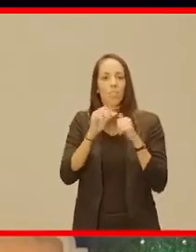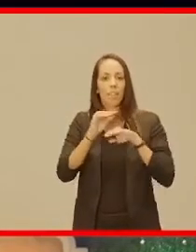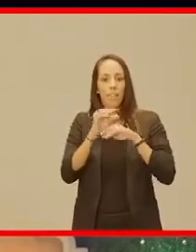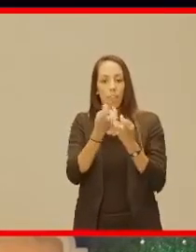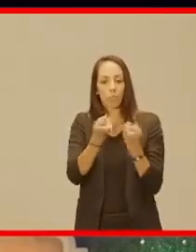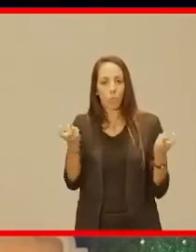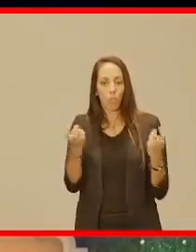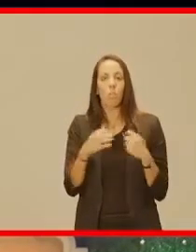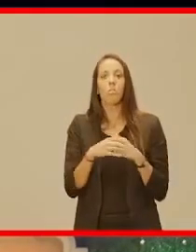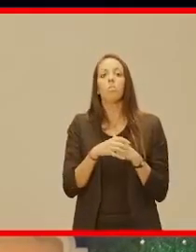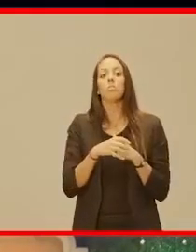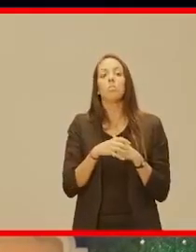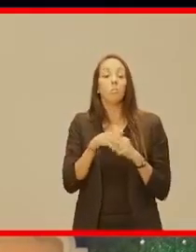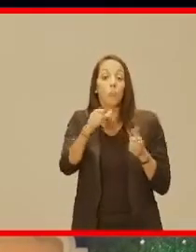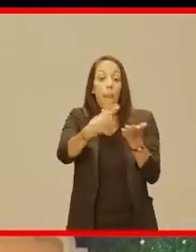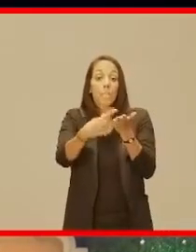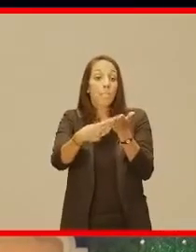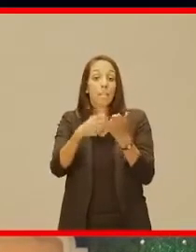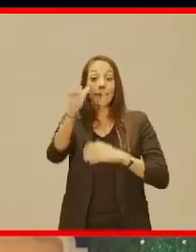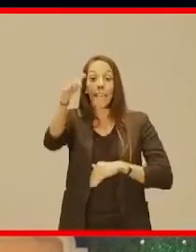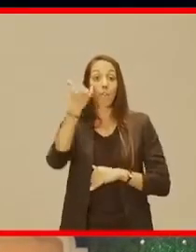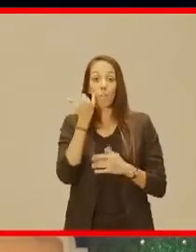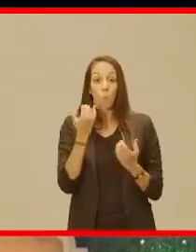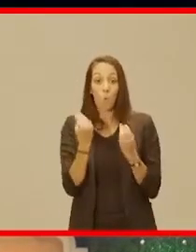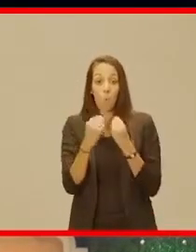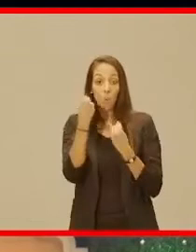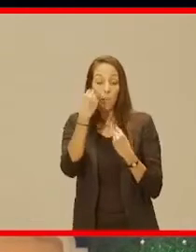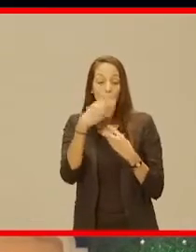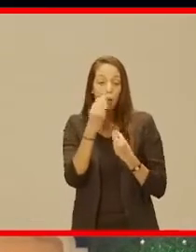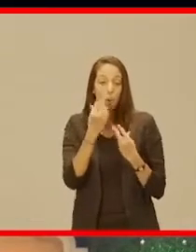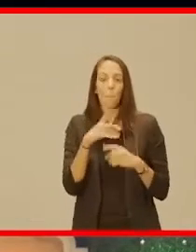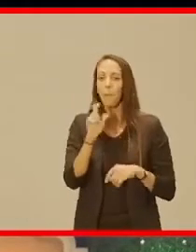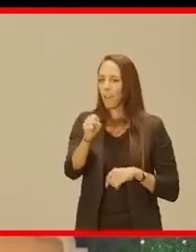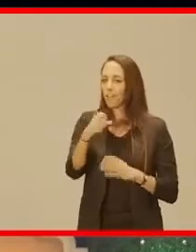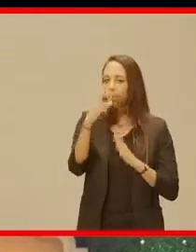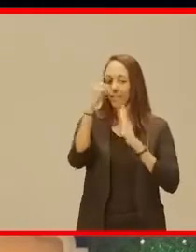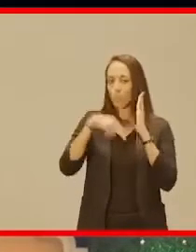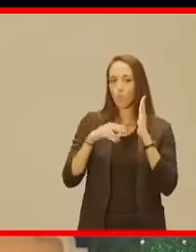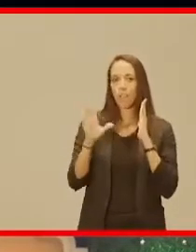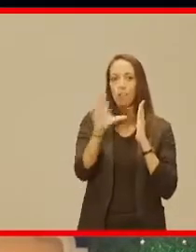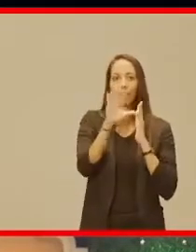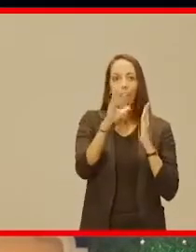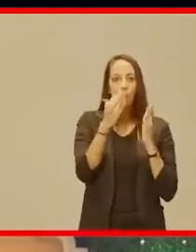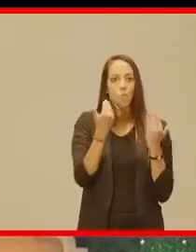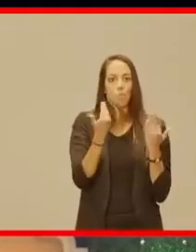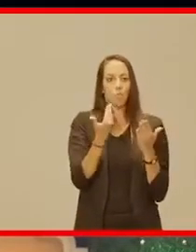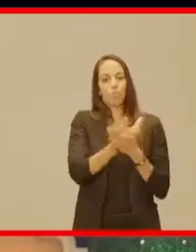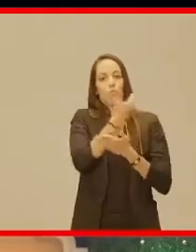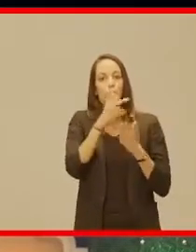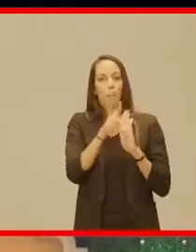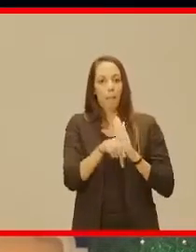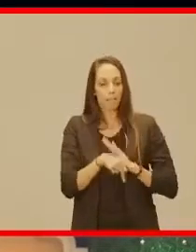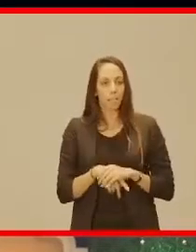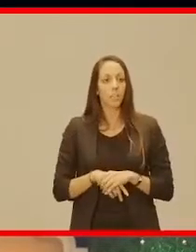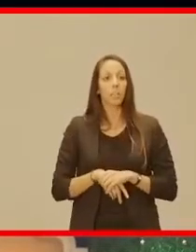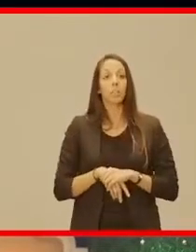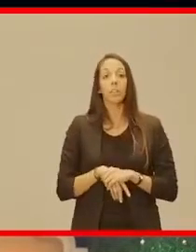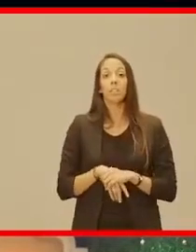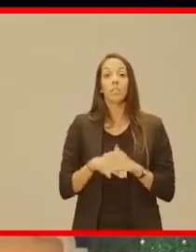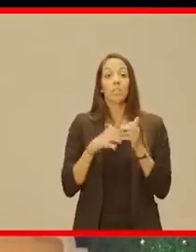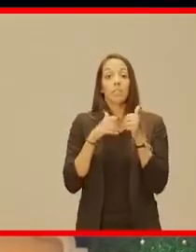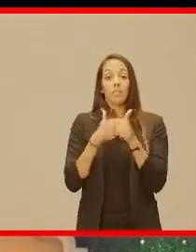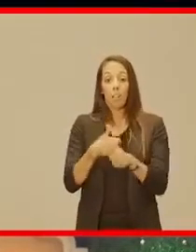talk to you about that later, and it just helps you become, you get all the tools, more than just this session. As far as following